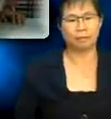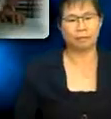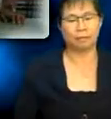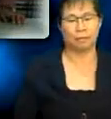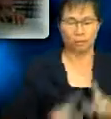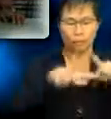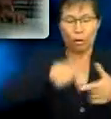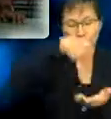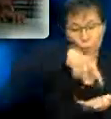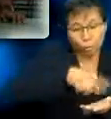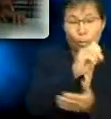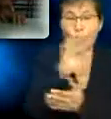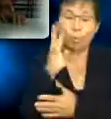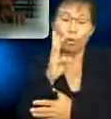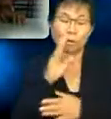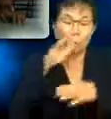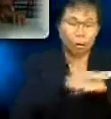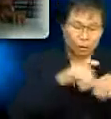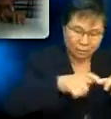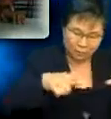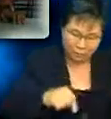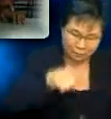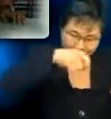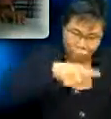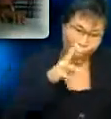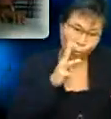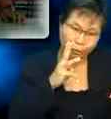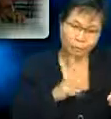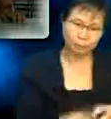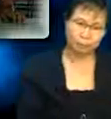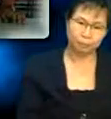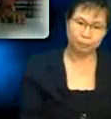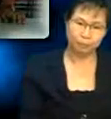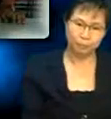Put a drop of water onto a slide.